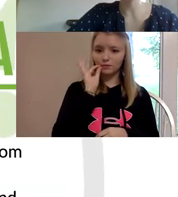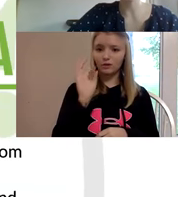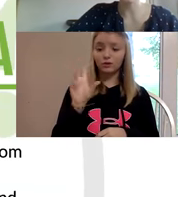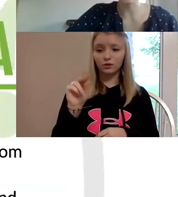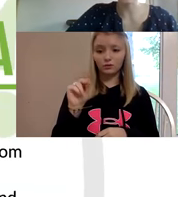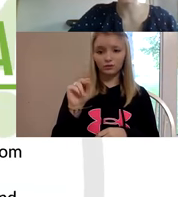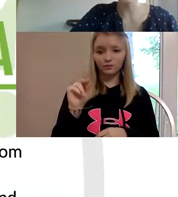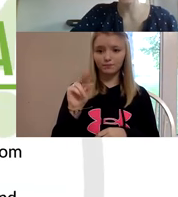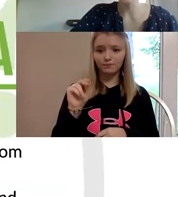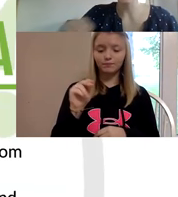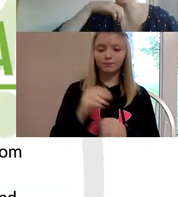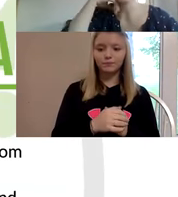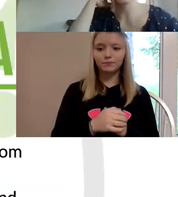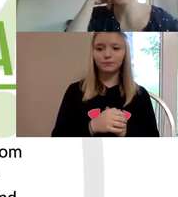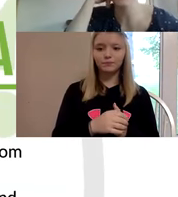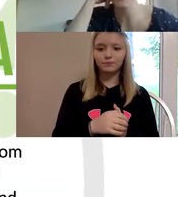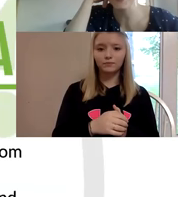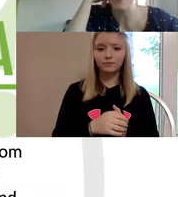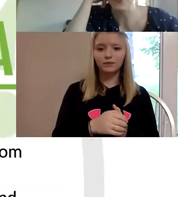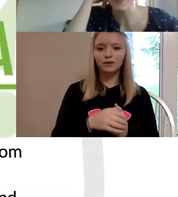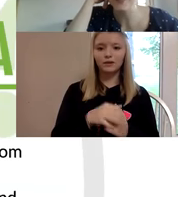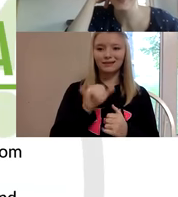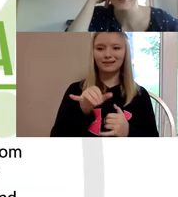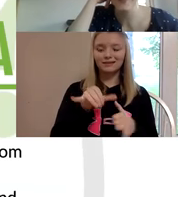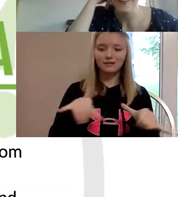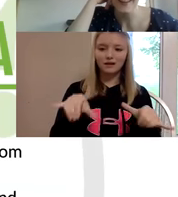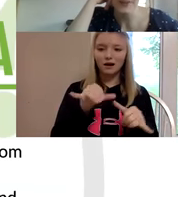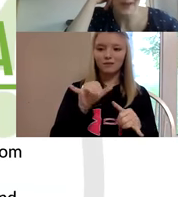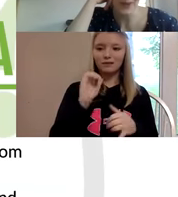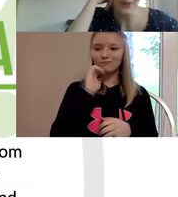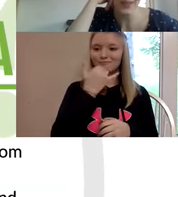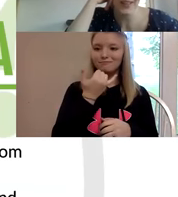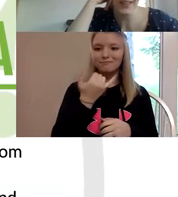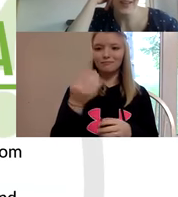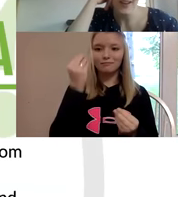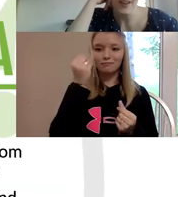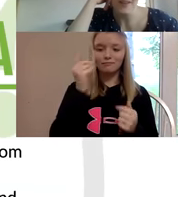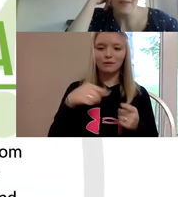That's one of the common misconceptions about